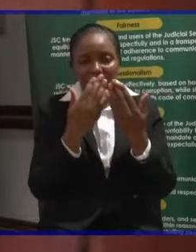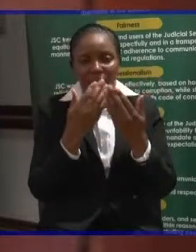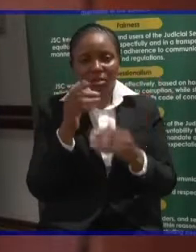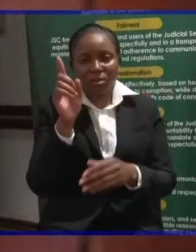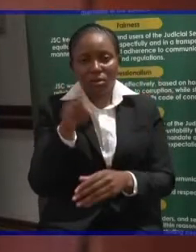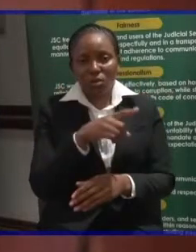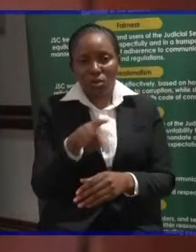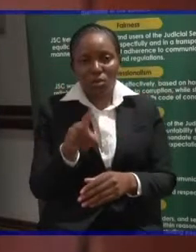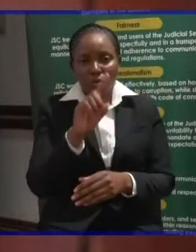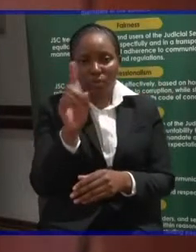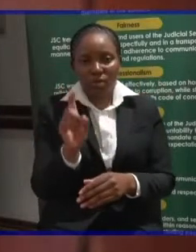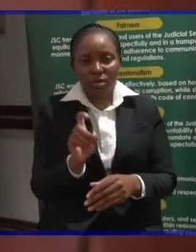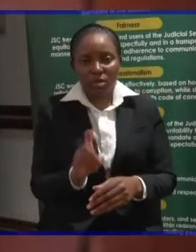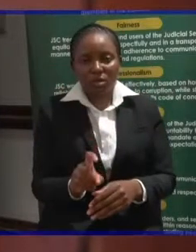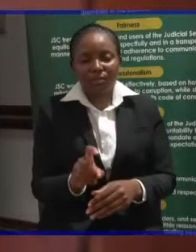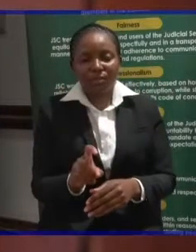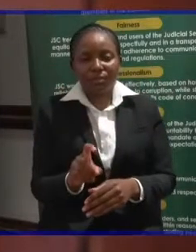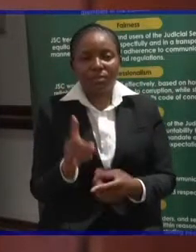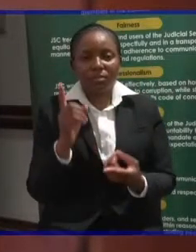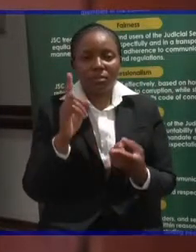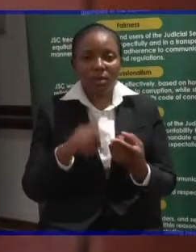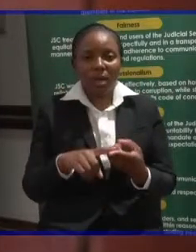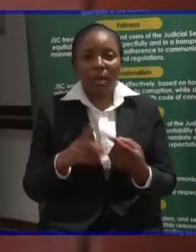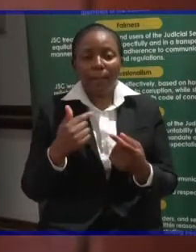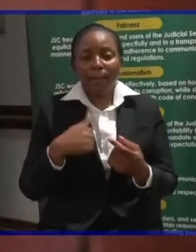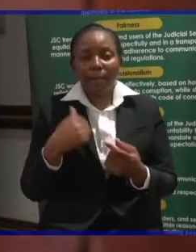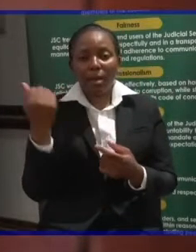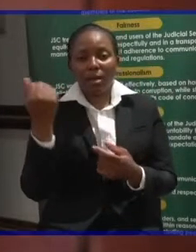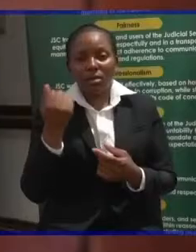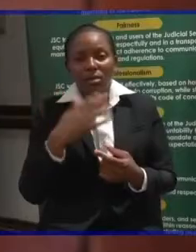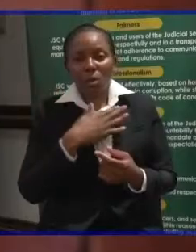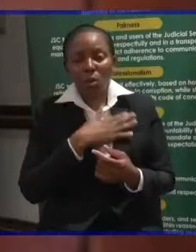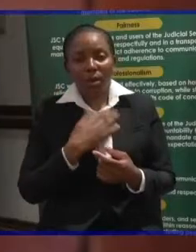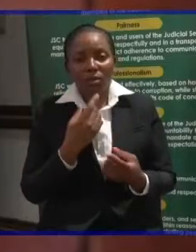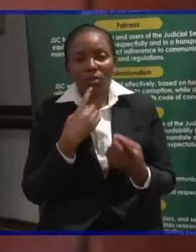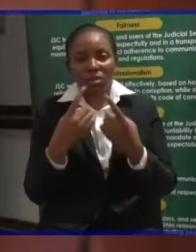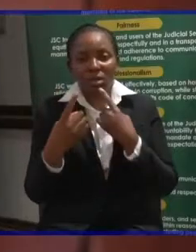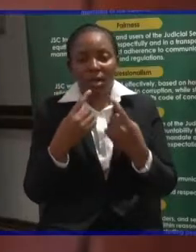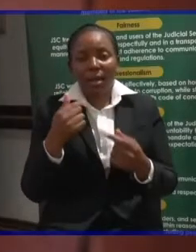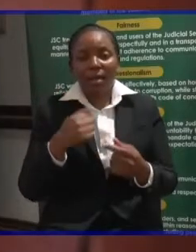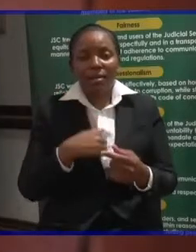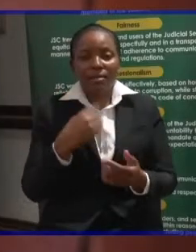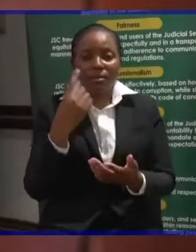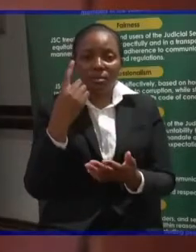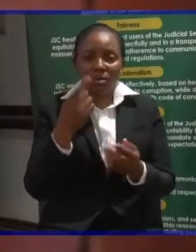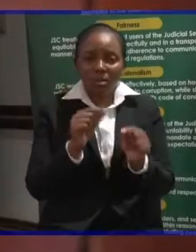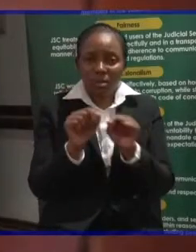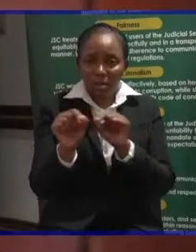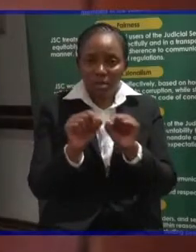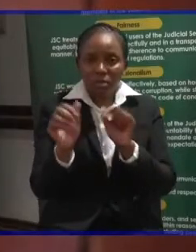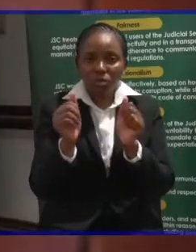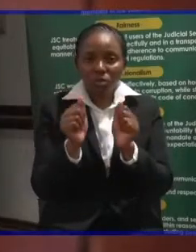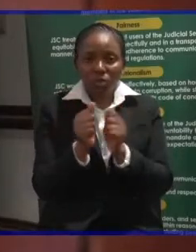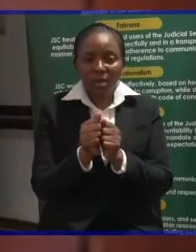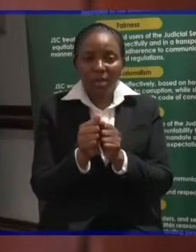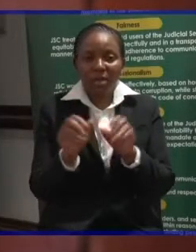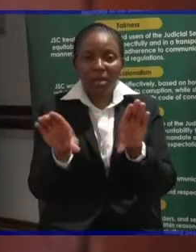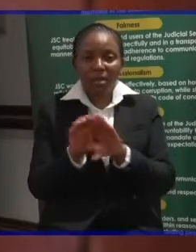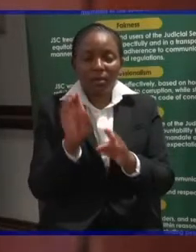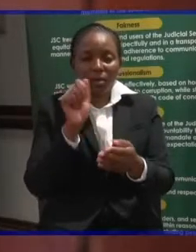question. And my answer, I wanted to say I interacted with the labor court 10 years